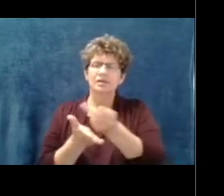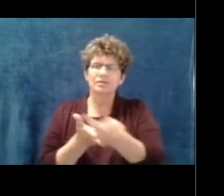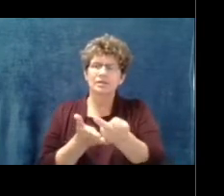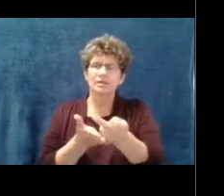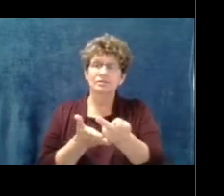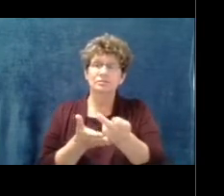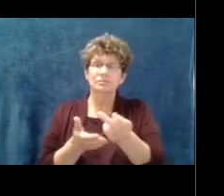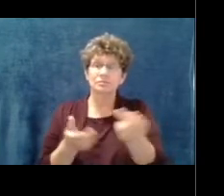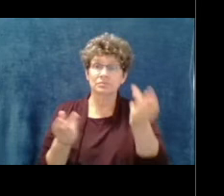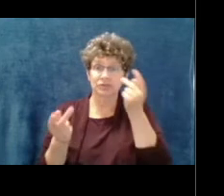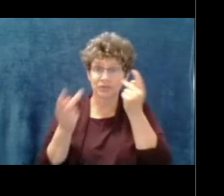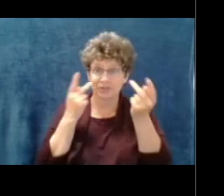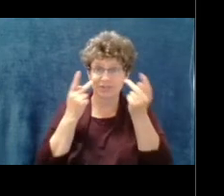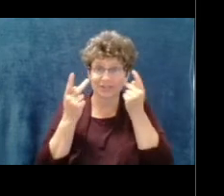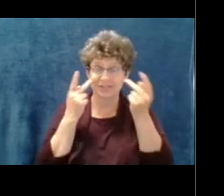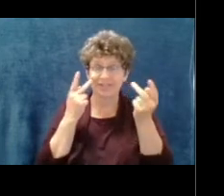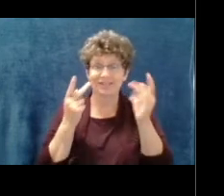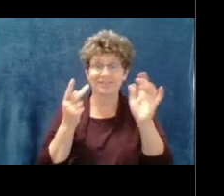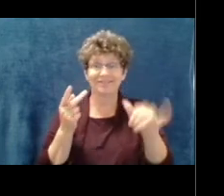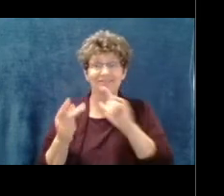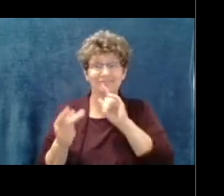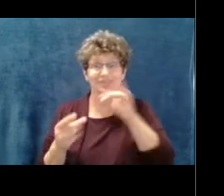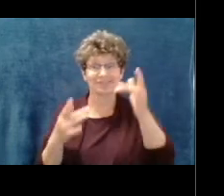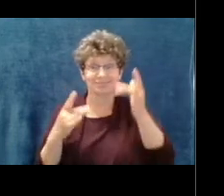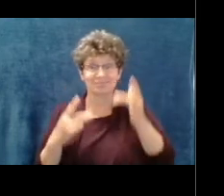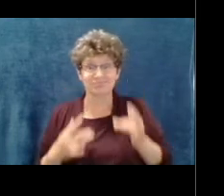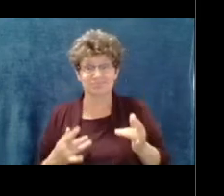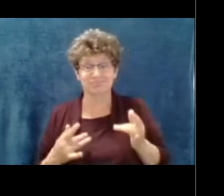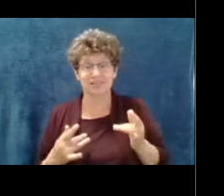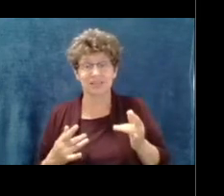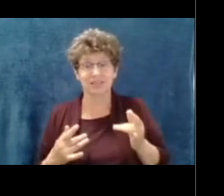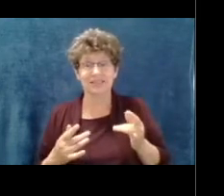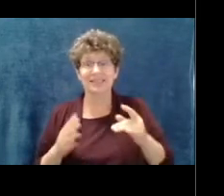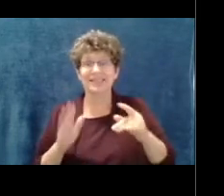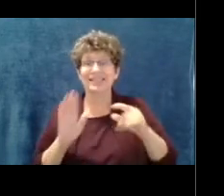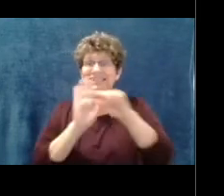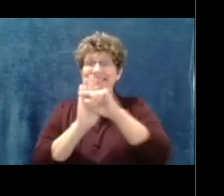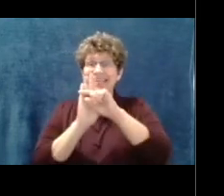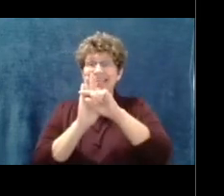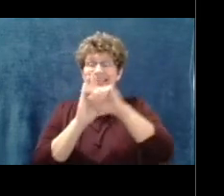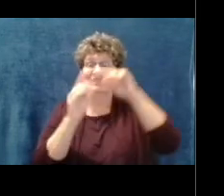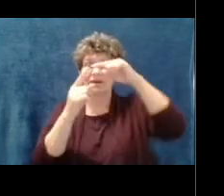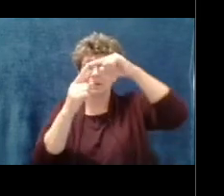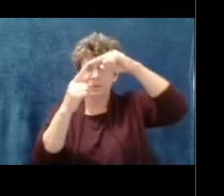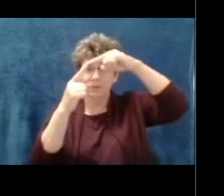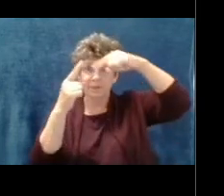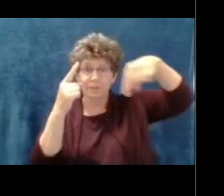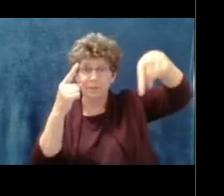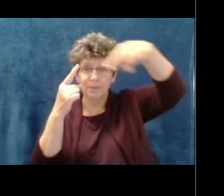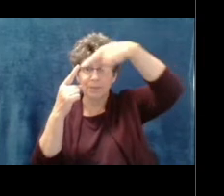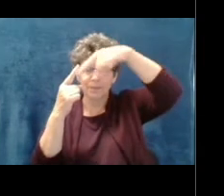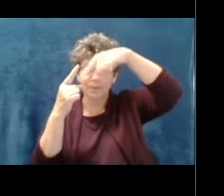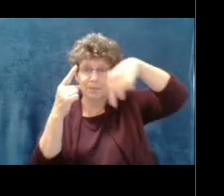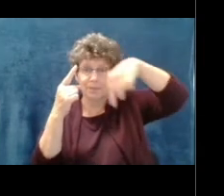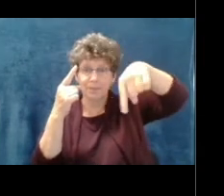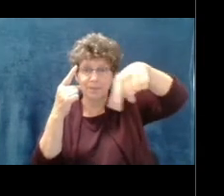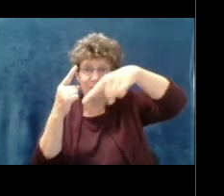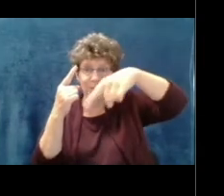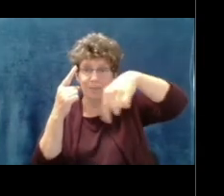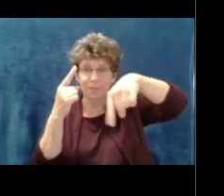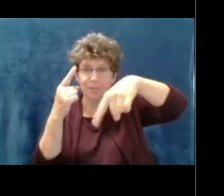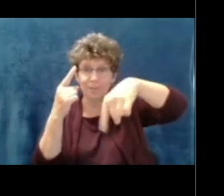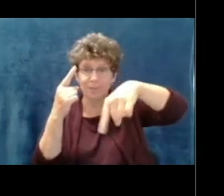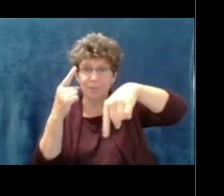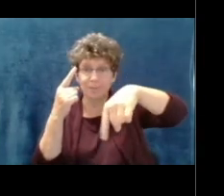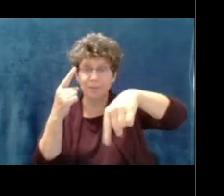I'm painting a very depressing picture here, is this negative spiral that can happen to people. And this is one of the ways we think about depression in mental health.